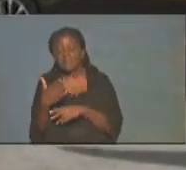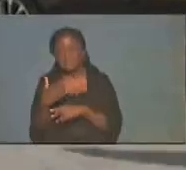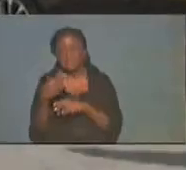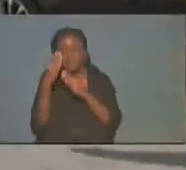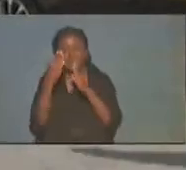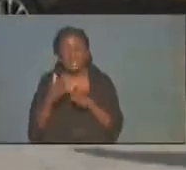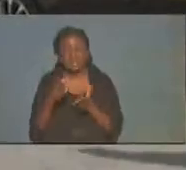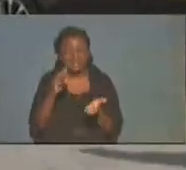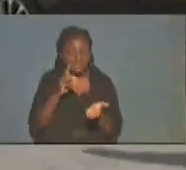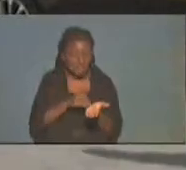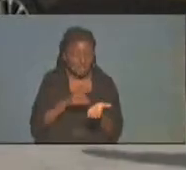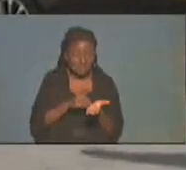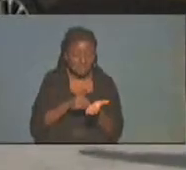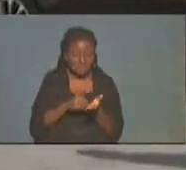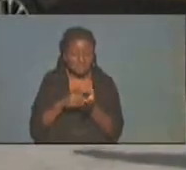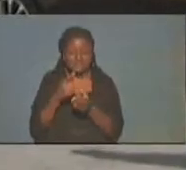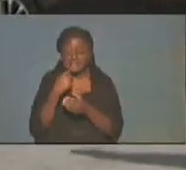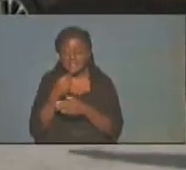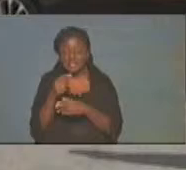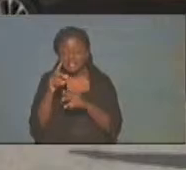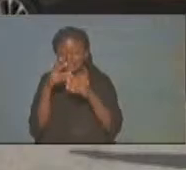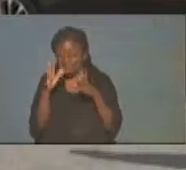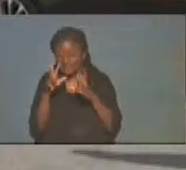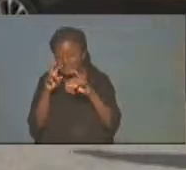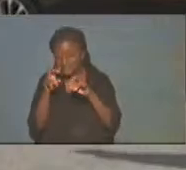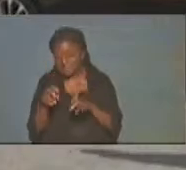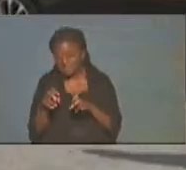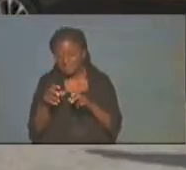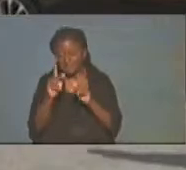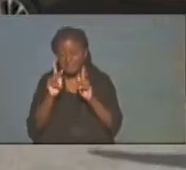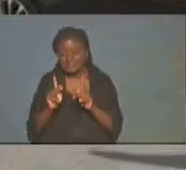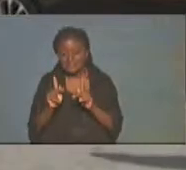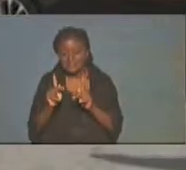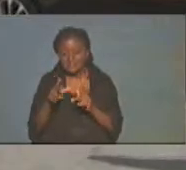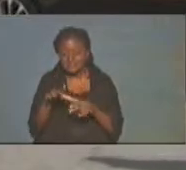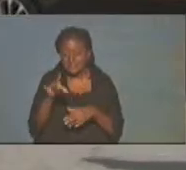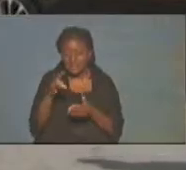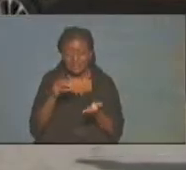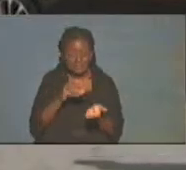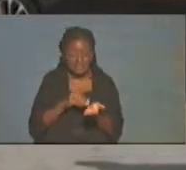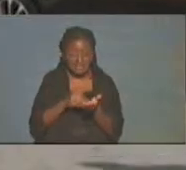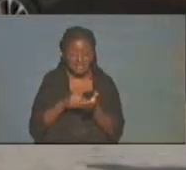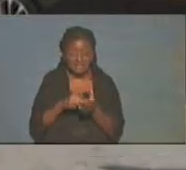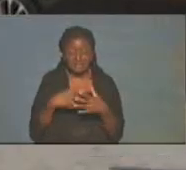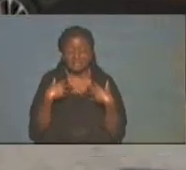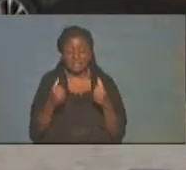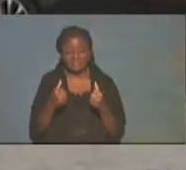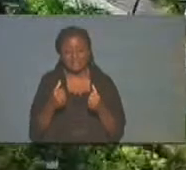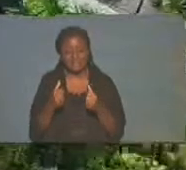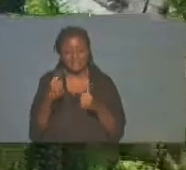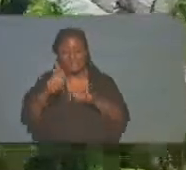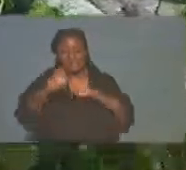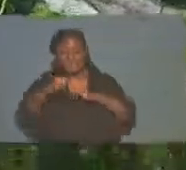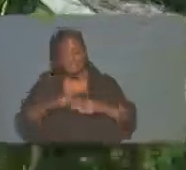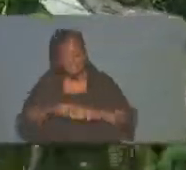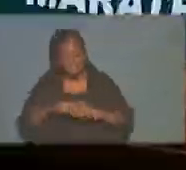had examined someone found to be medically fit. The problem was that the person had been deported several days